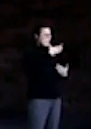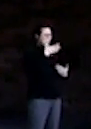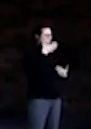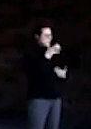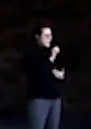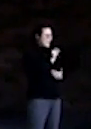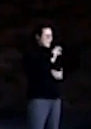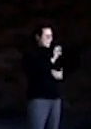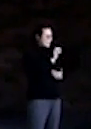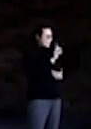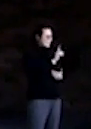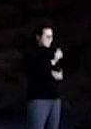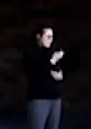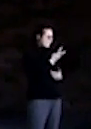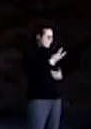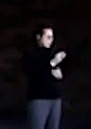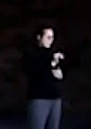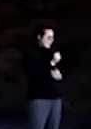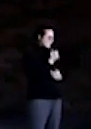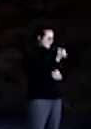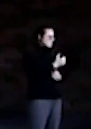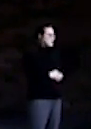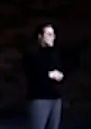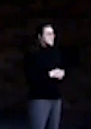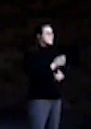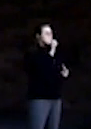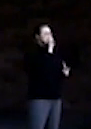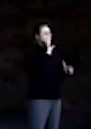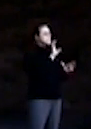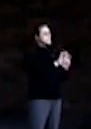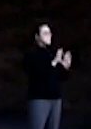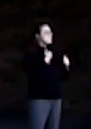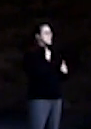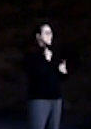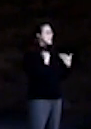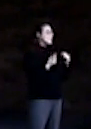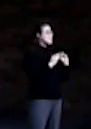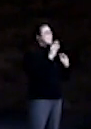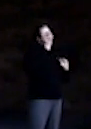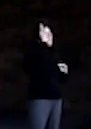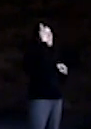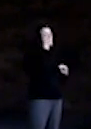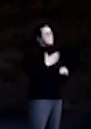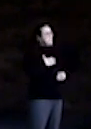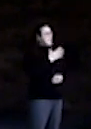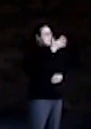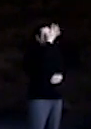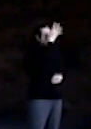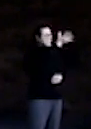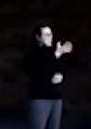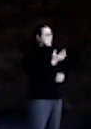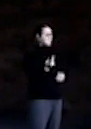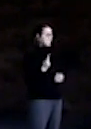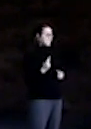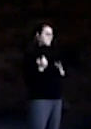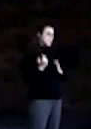out here just a few miles. This is a picture of myself when I had a little more hair. I can't tell. And this is my grandfather, who he and I were really